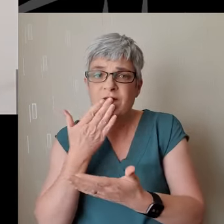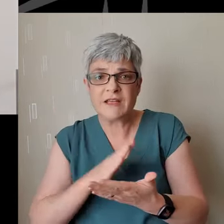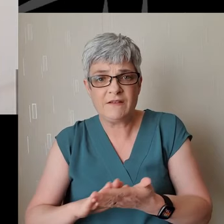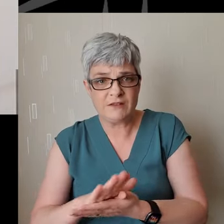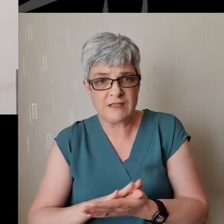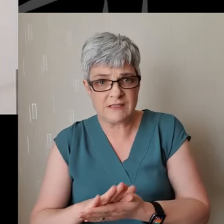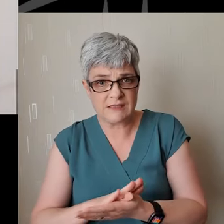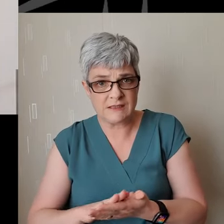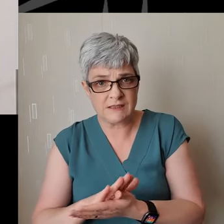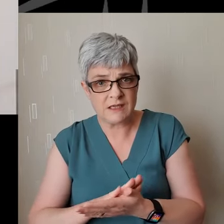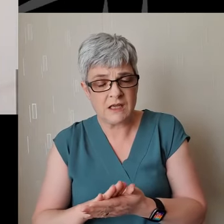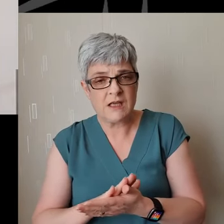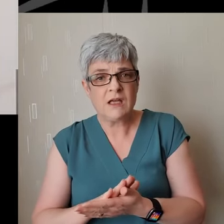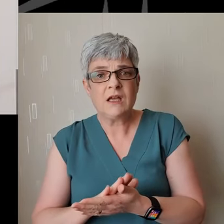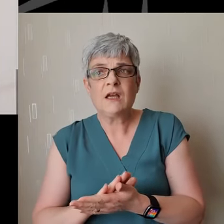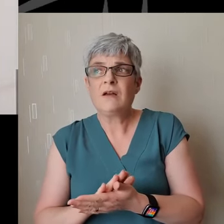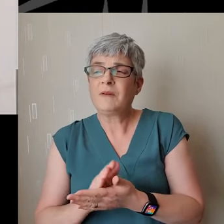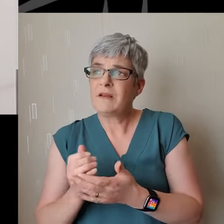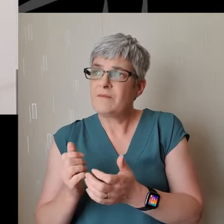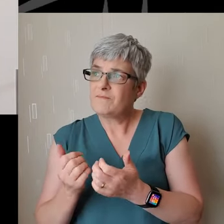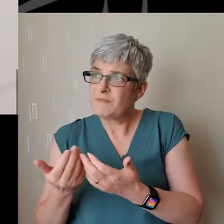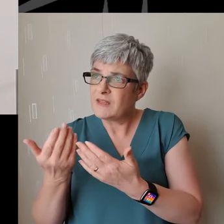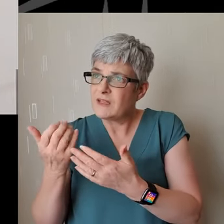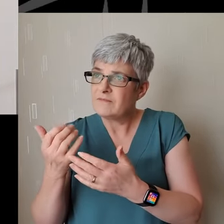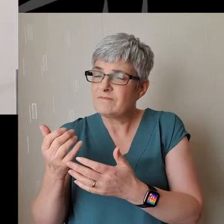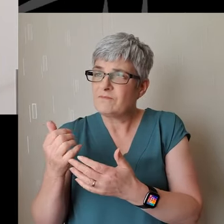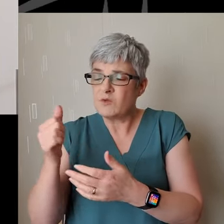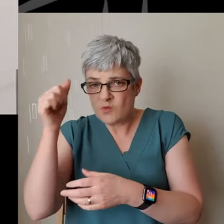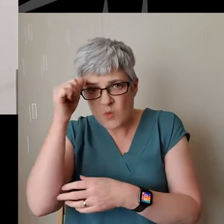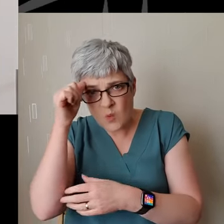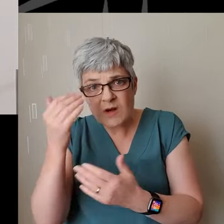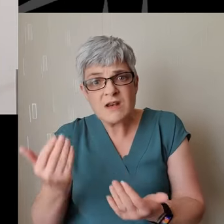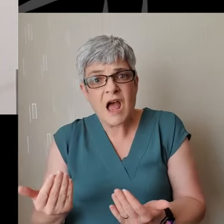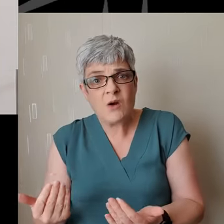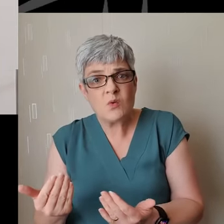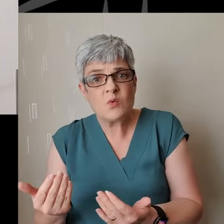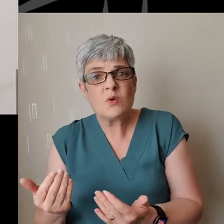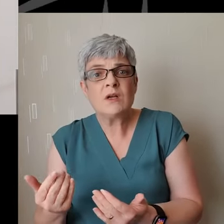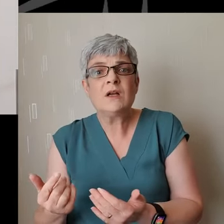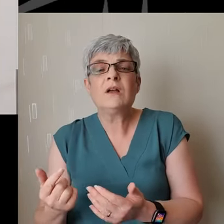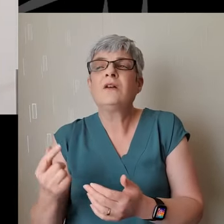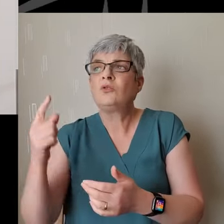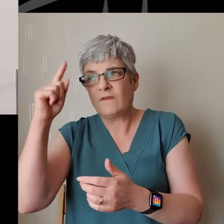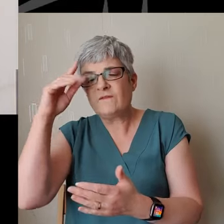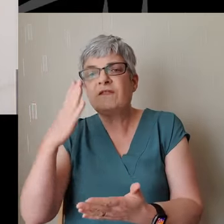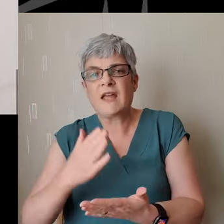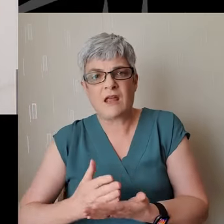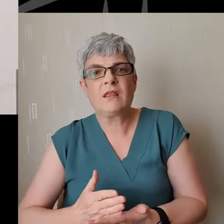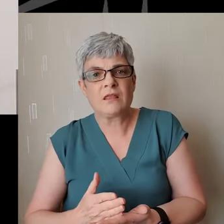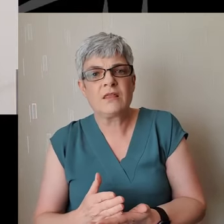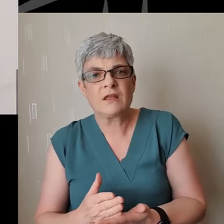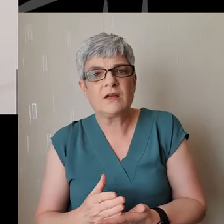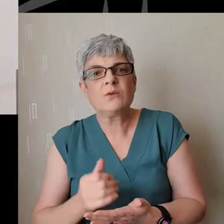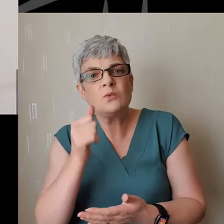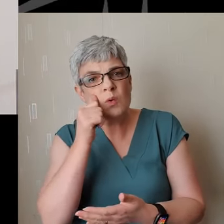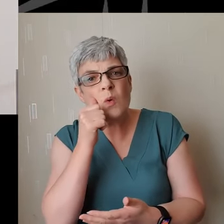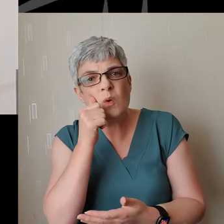Assure us now of the peace that comes with God, knowing that we are forgiven people.